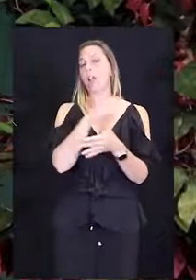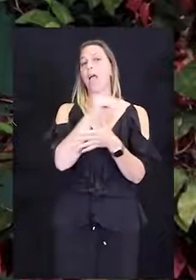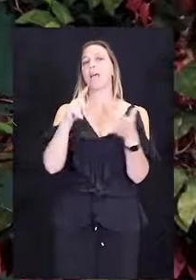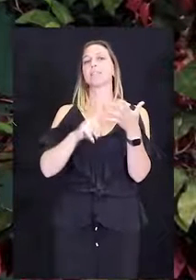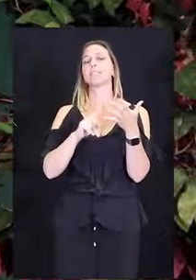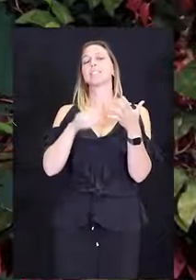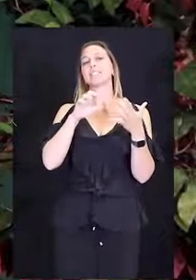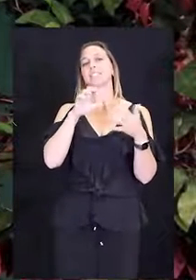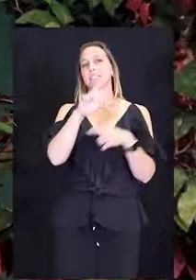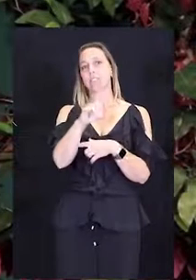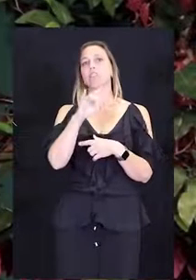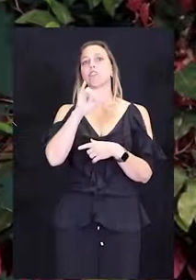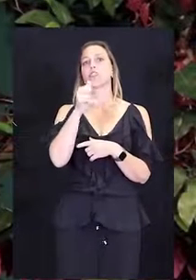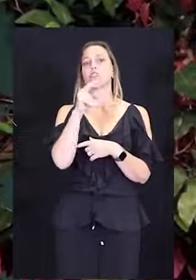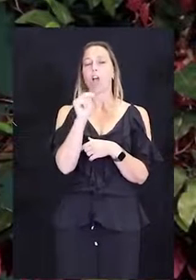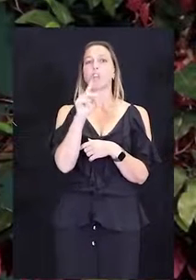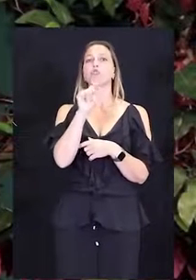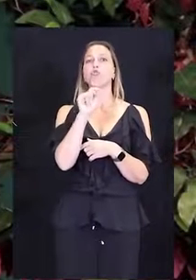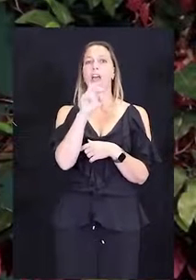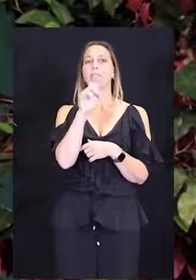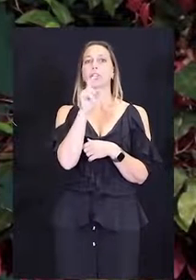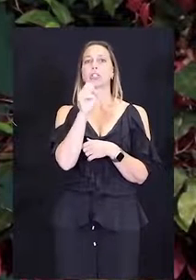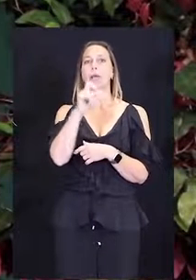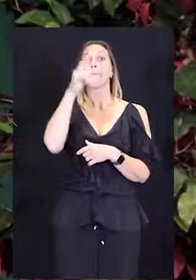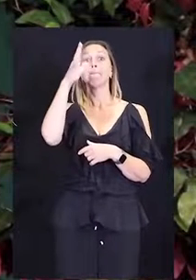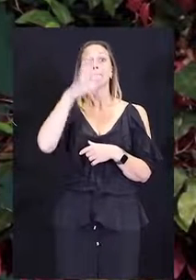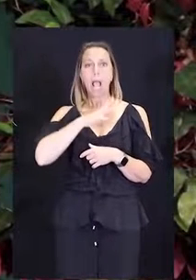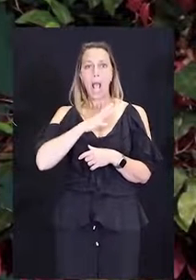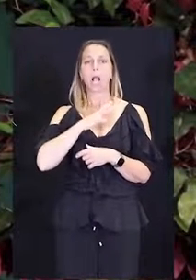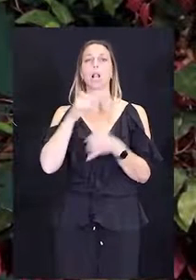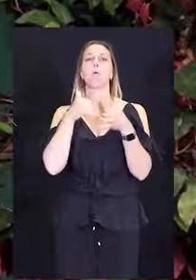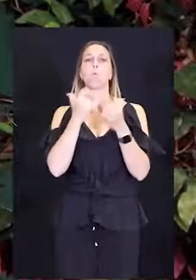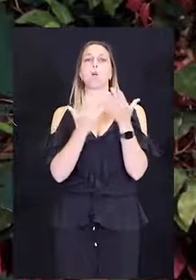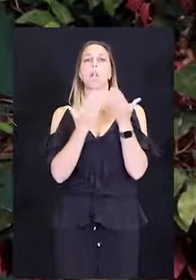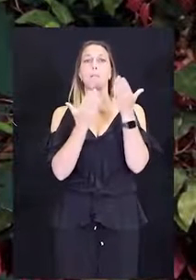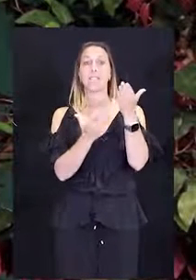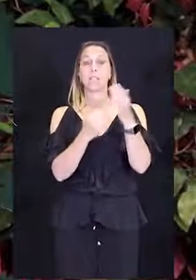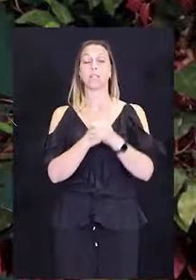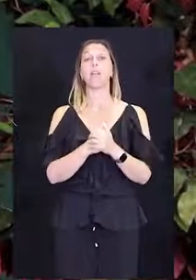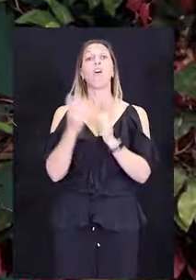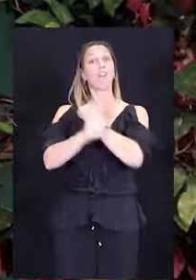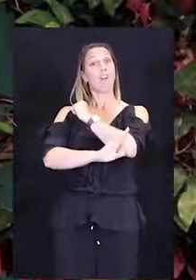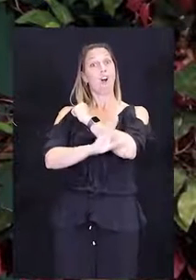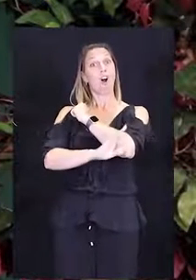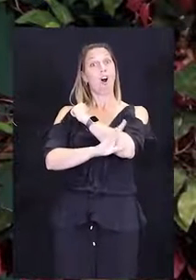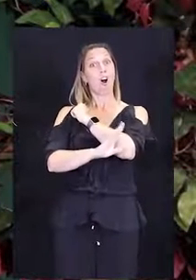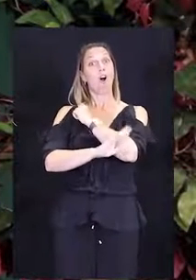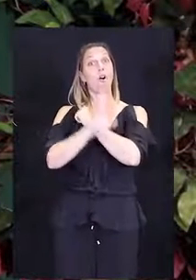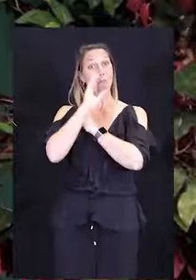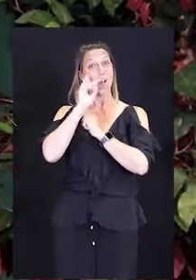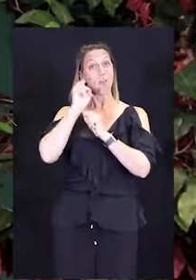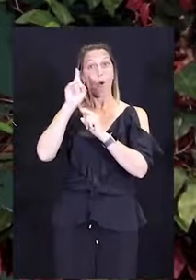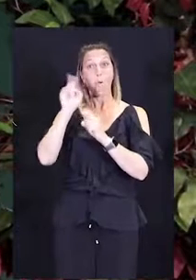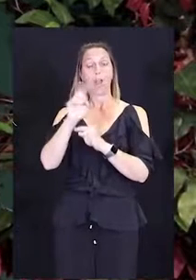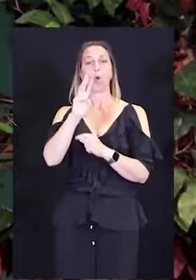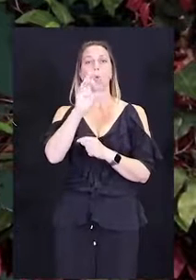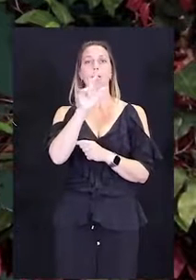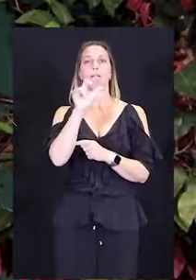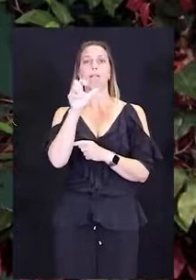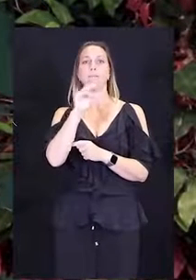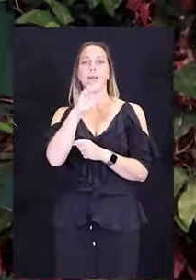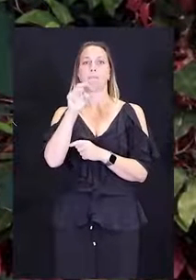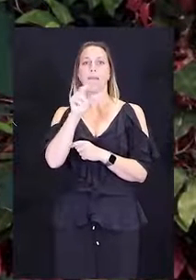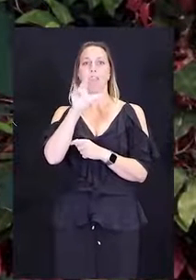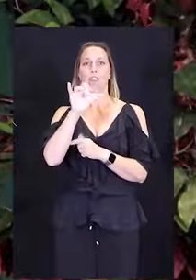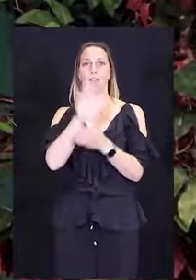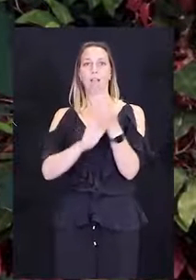Award, and he was Central Dolphins John Travers Male Award nominee. In the fall, Jason plans to study at the College of William